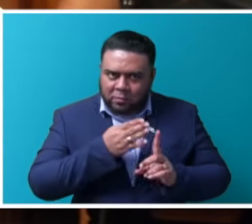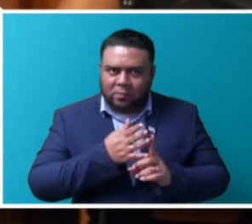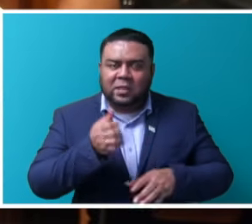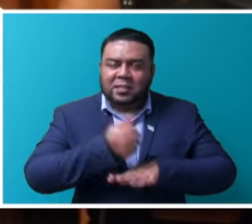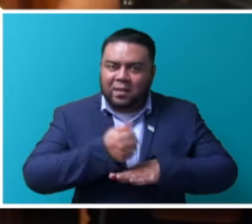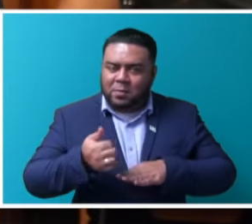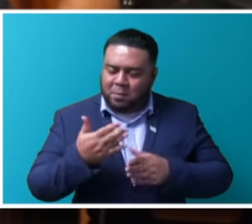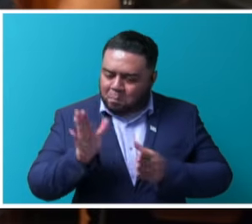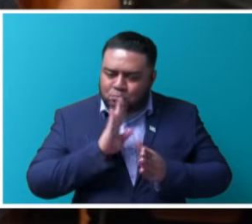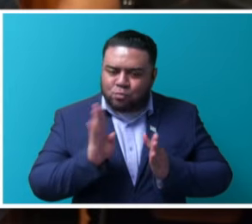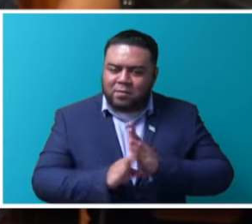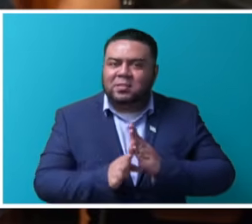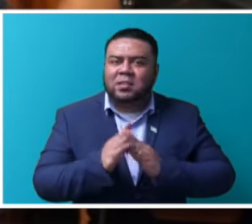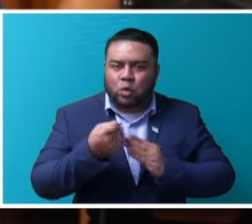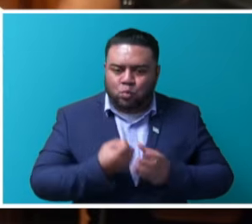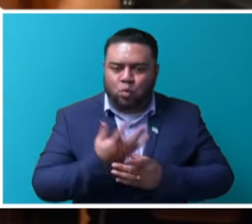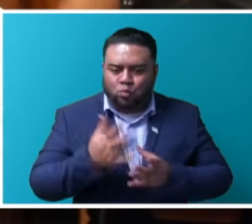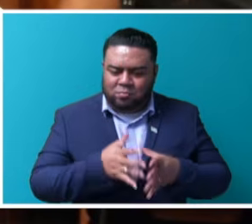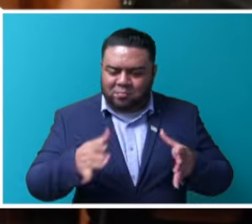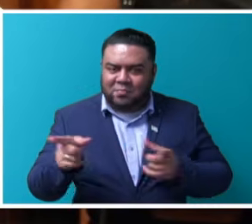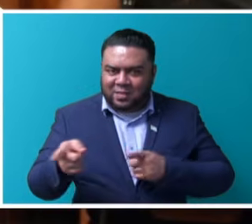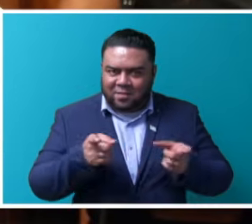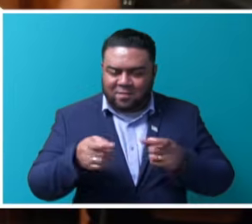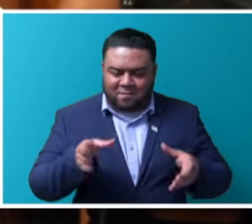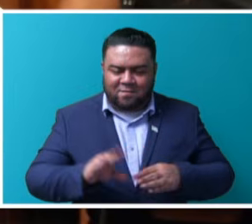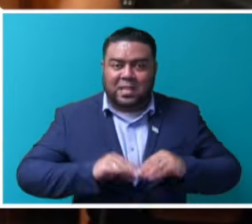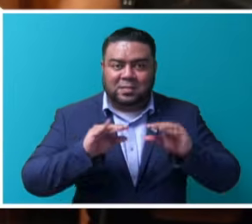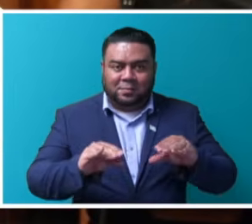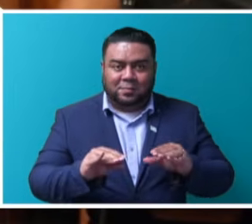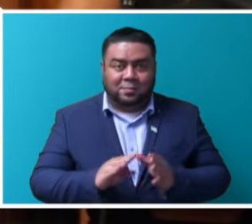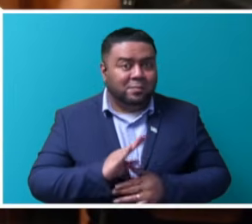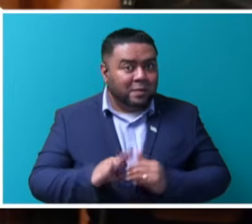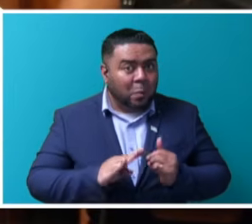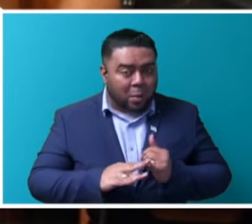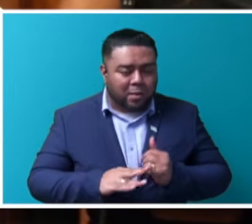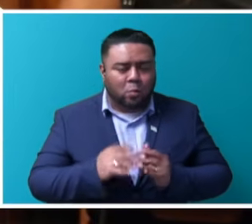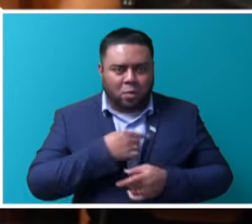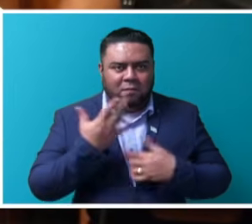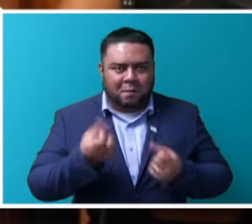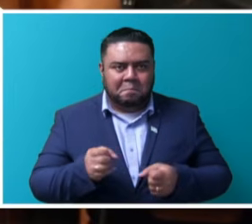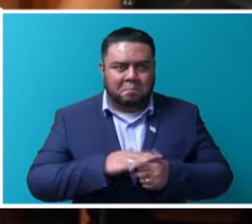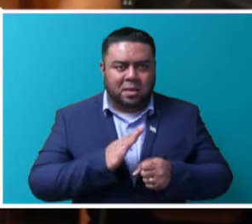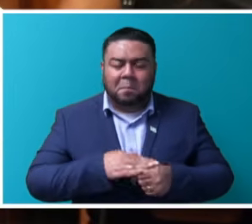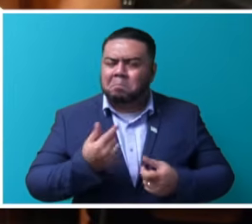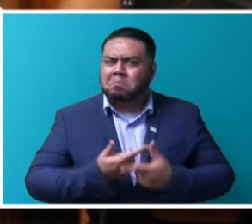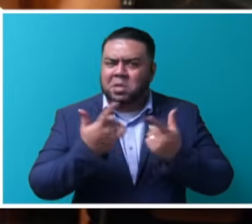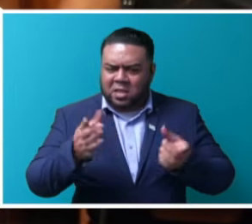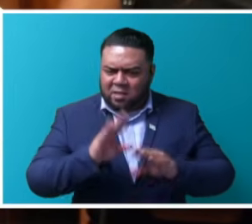sector growth and attract investment. To this end, we have made major investments in